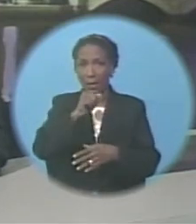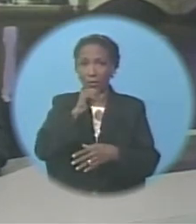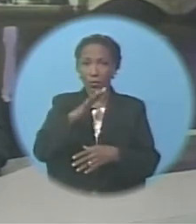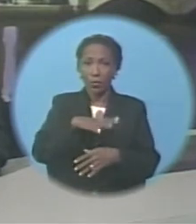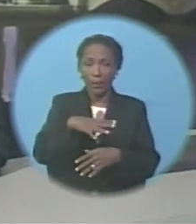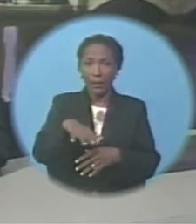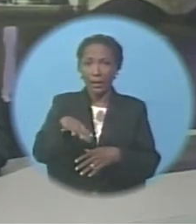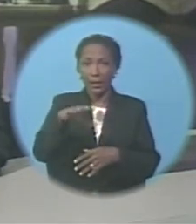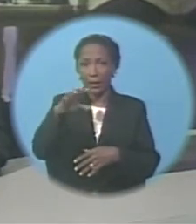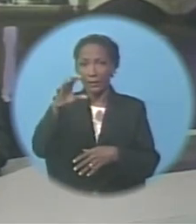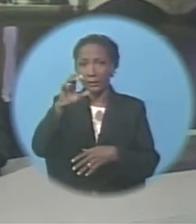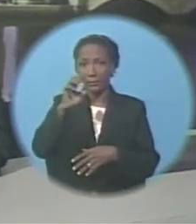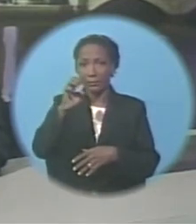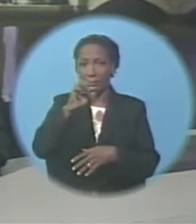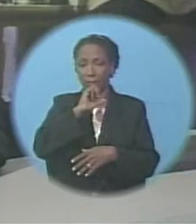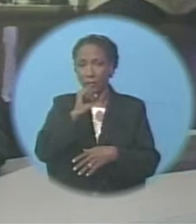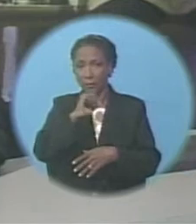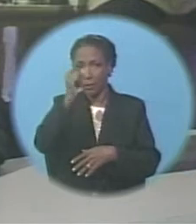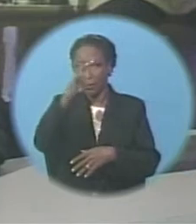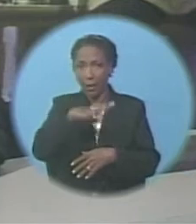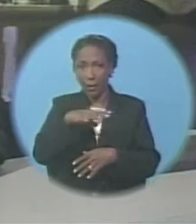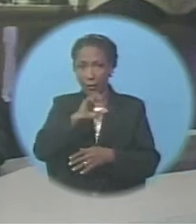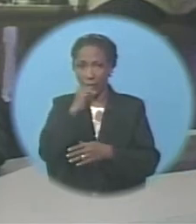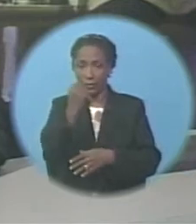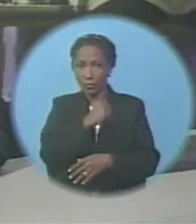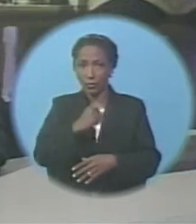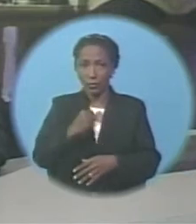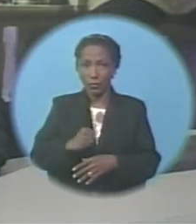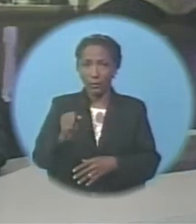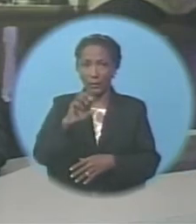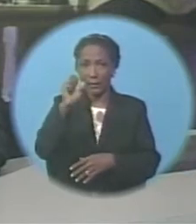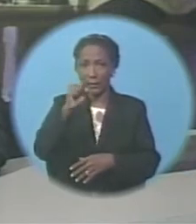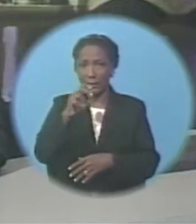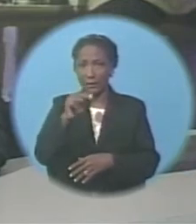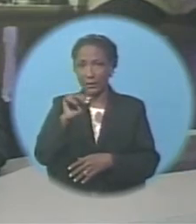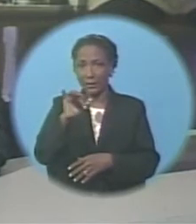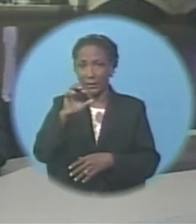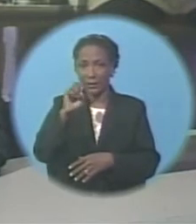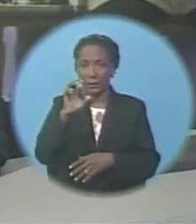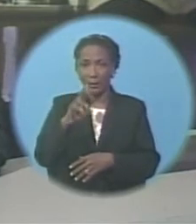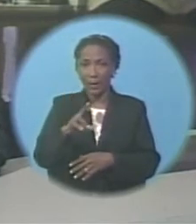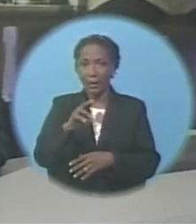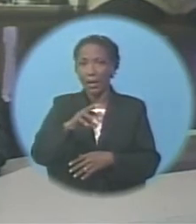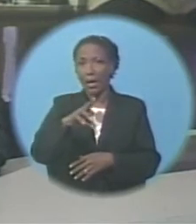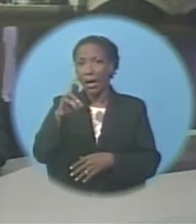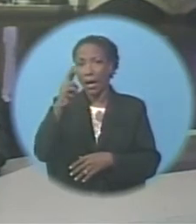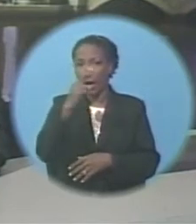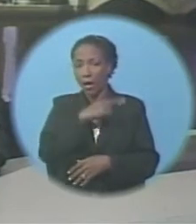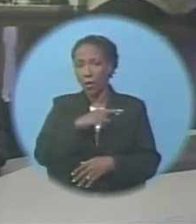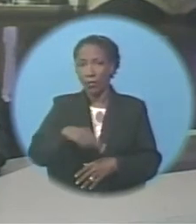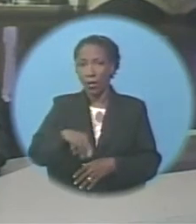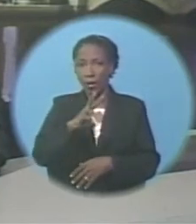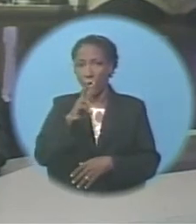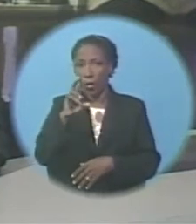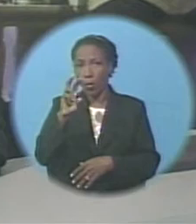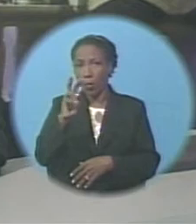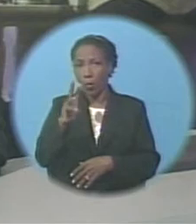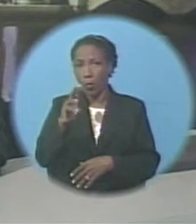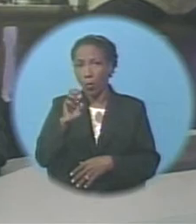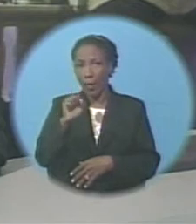senior men's categories will take to the greens of Royal Westmoreland, Apes Hill and the Barbados Golf Course over 3